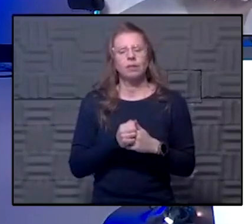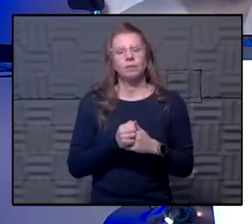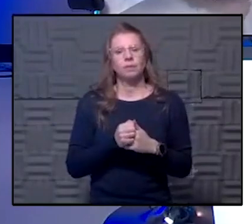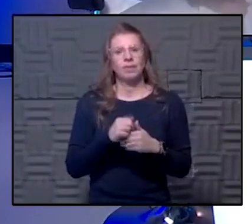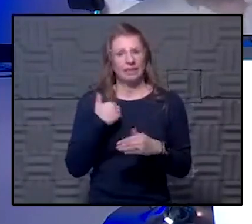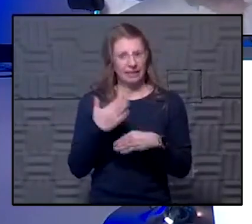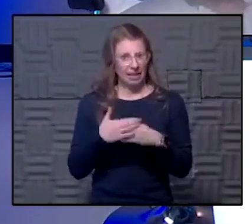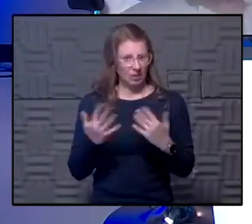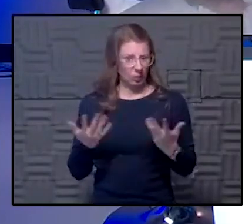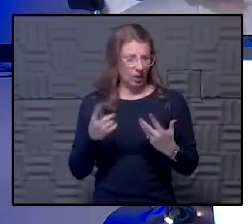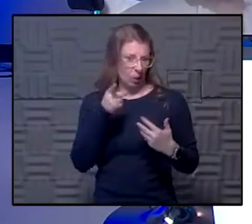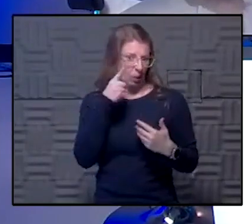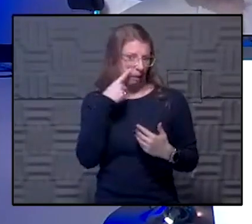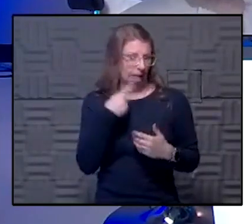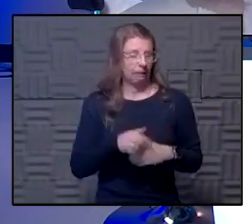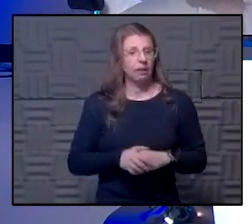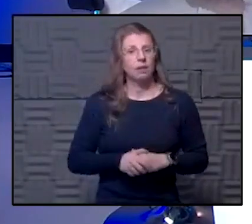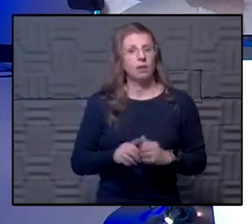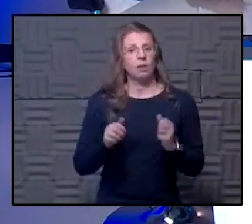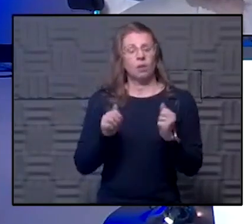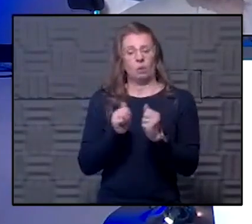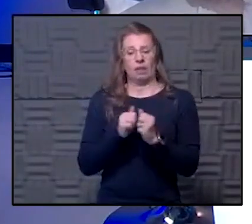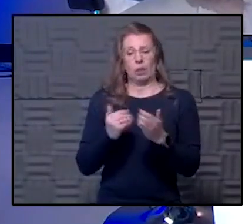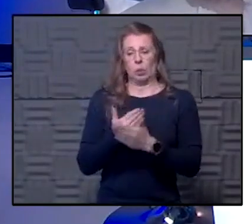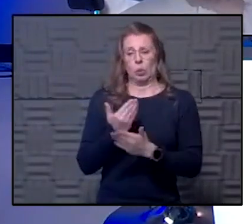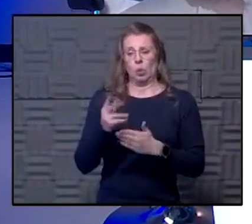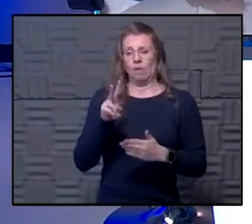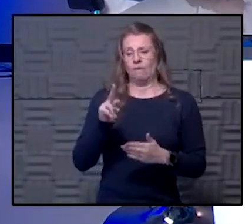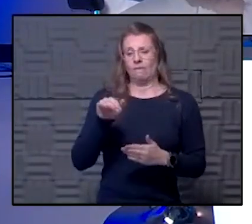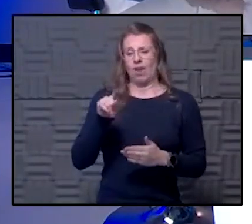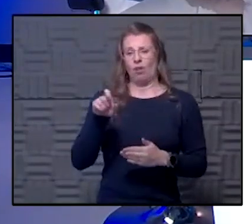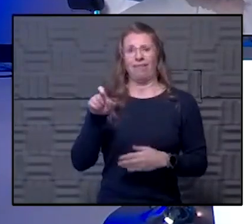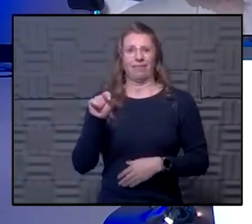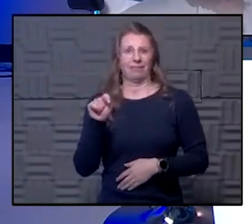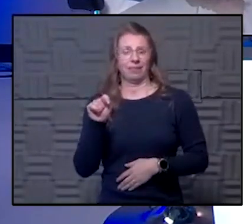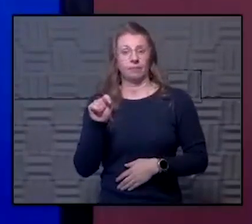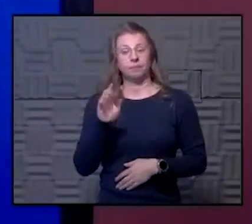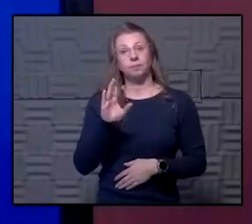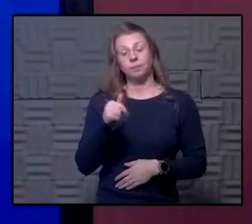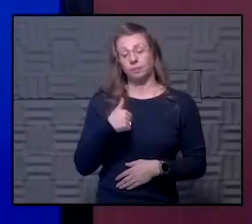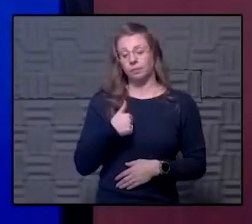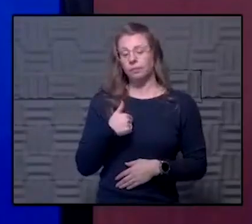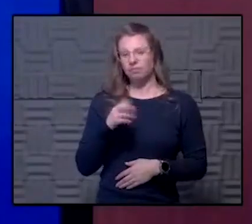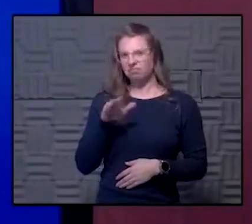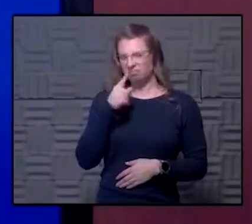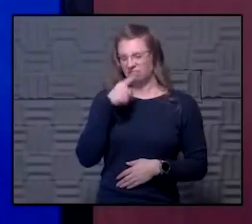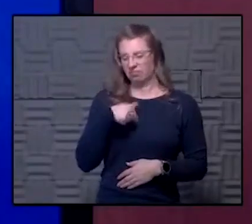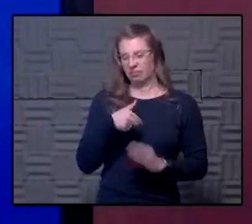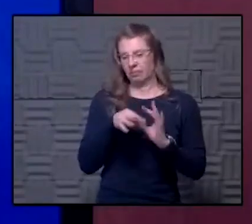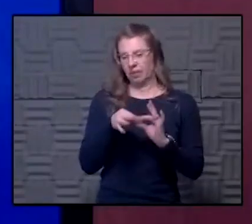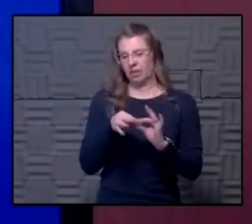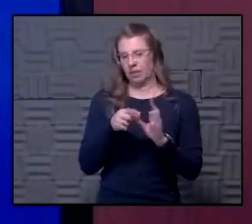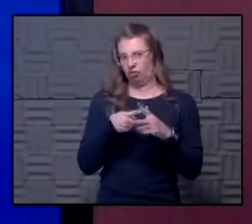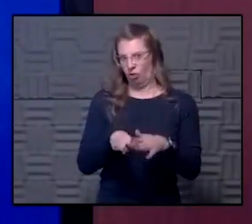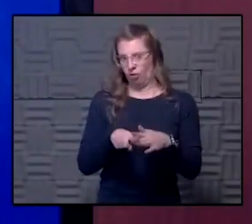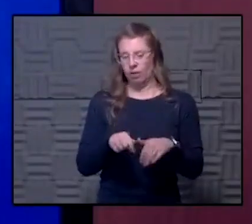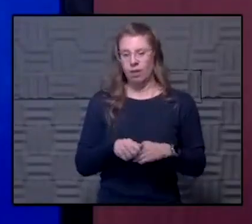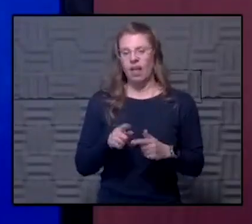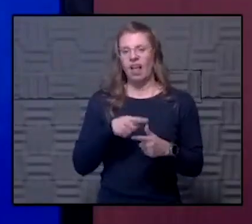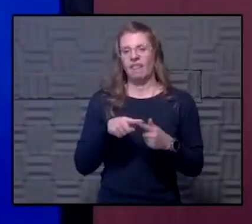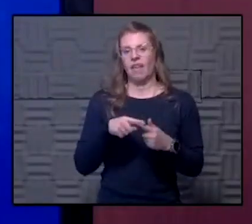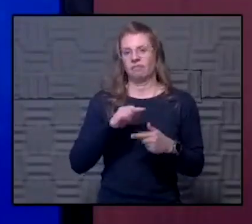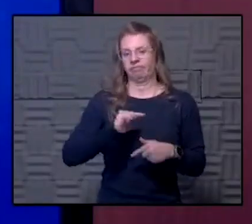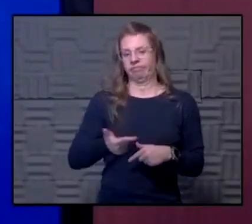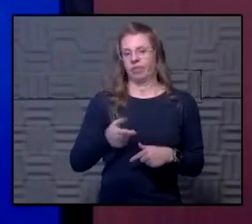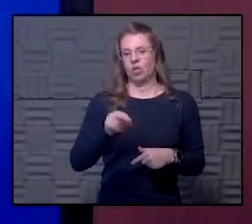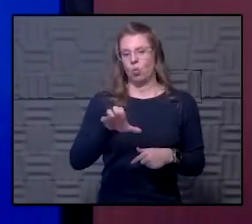is next with this new variant? I may start, and then actually hand it over to